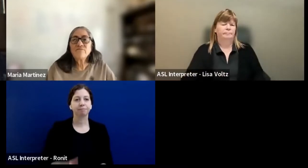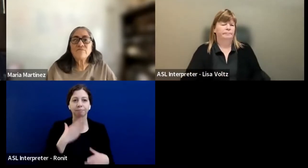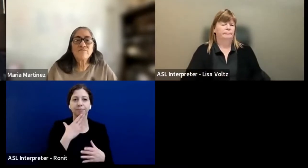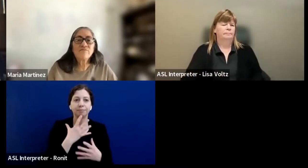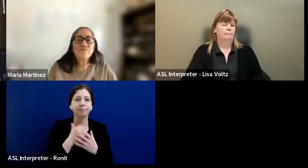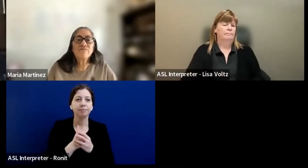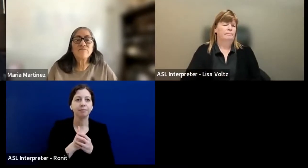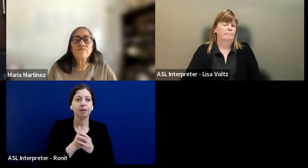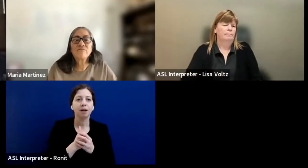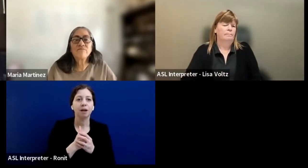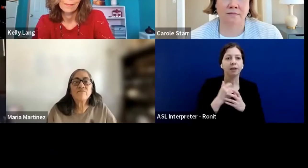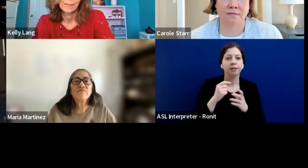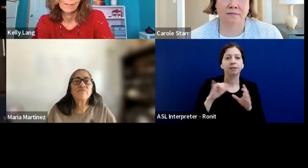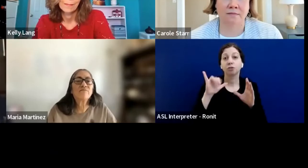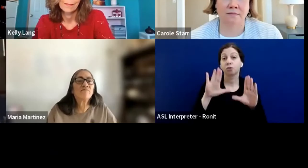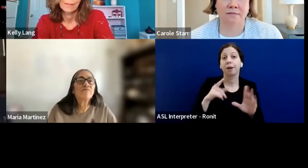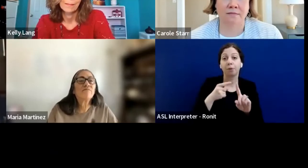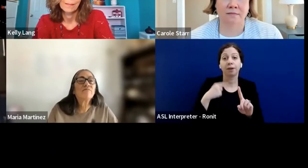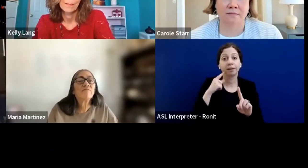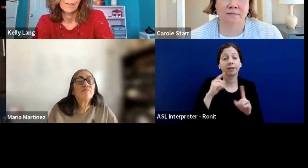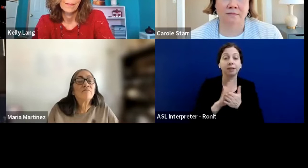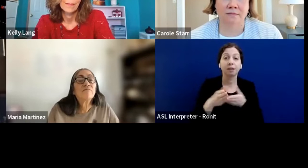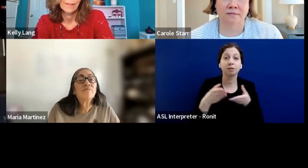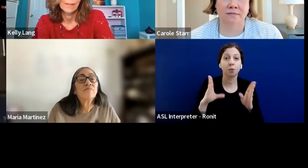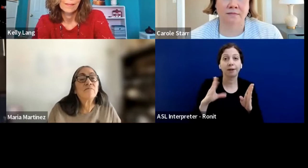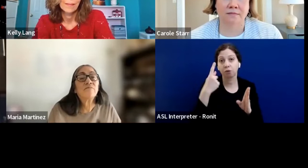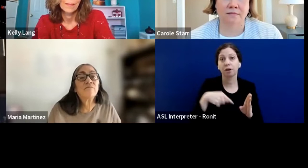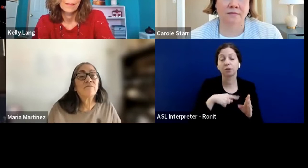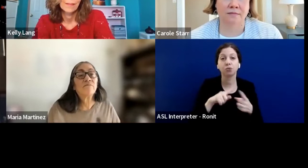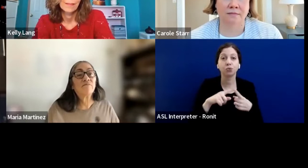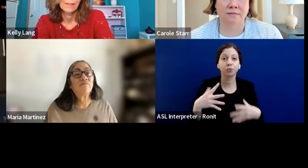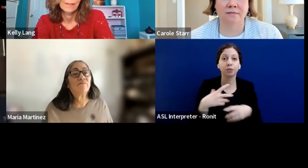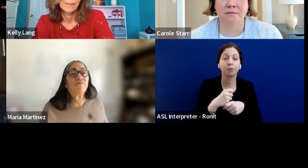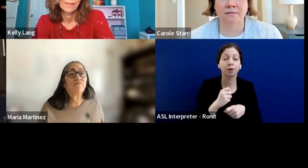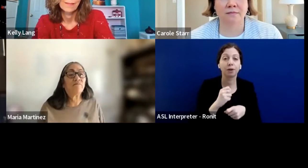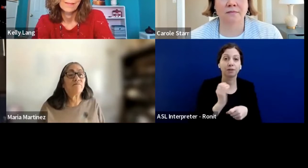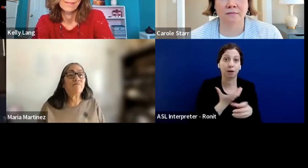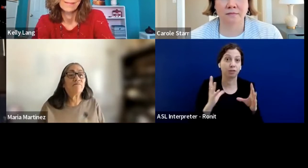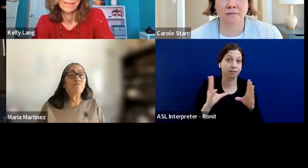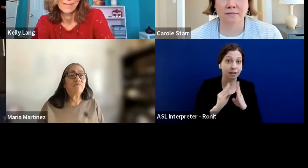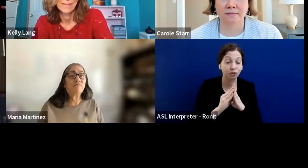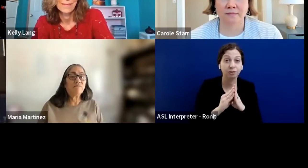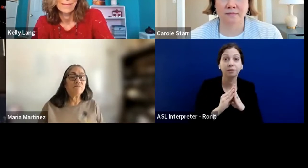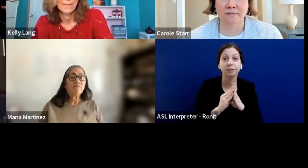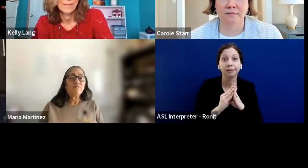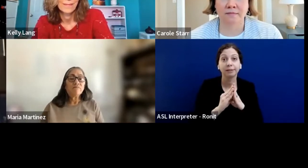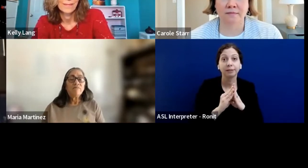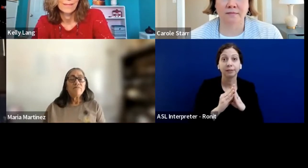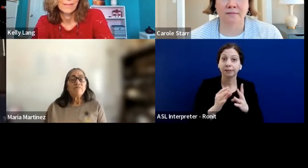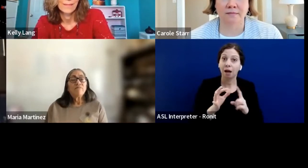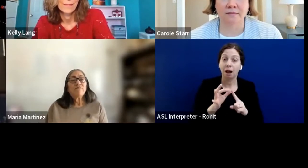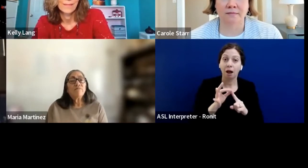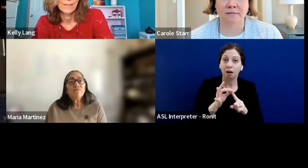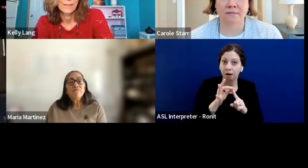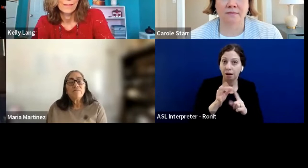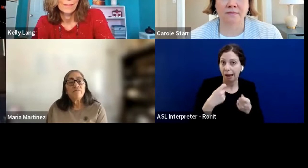a great point. And I think it's a nice way, maybe even for us to summarize our session, because unlike other